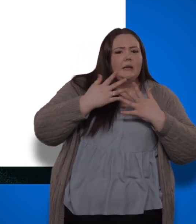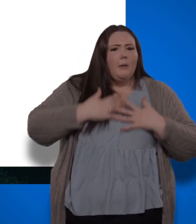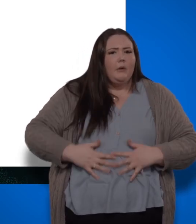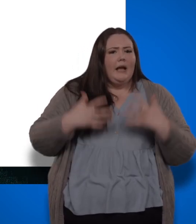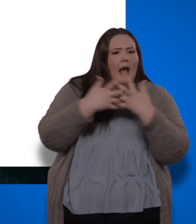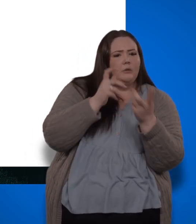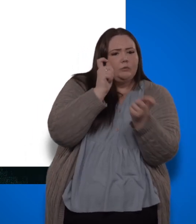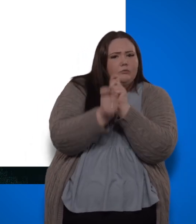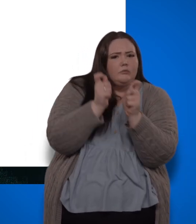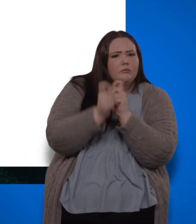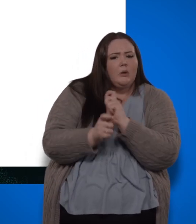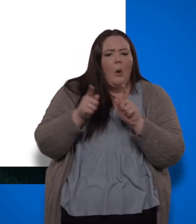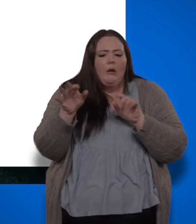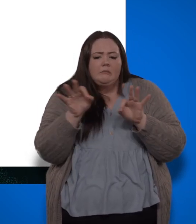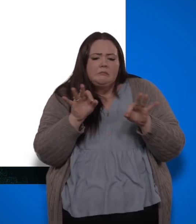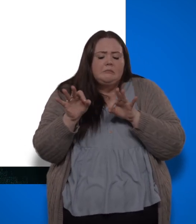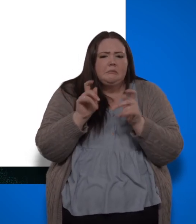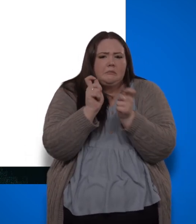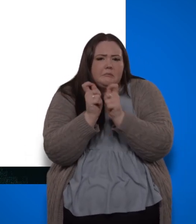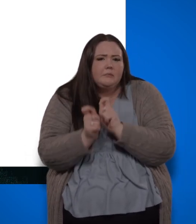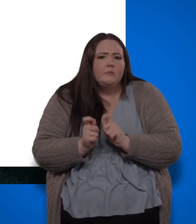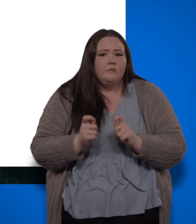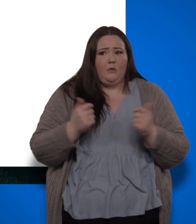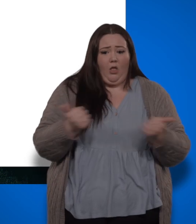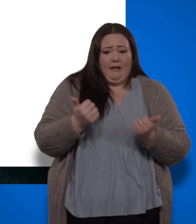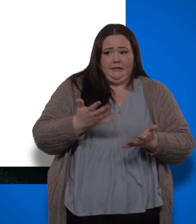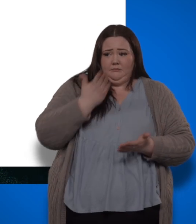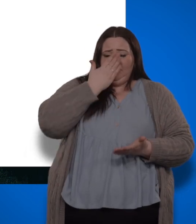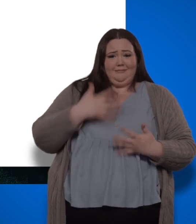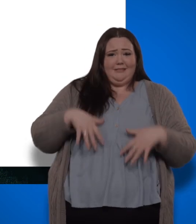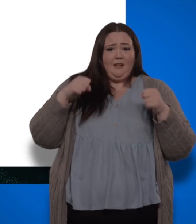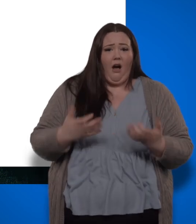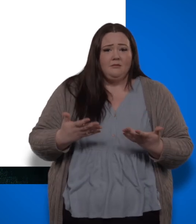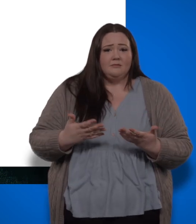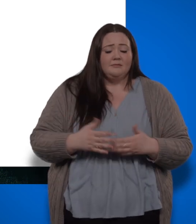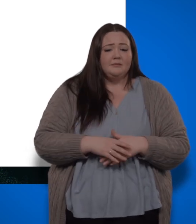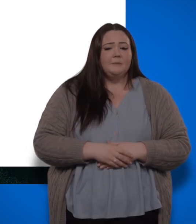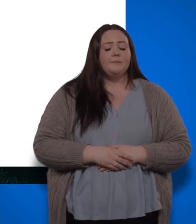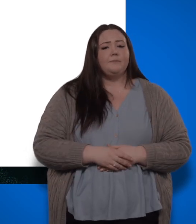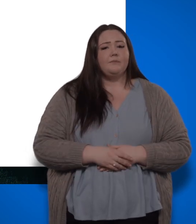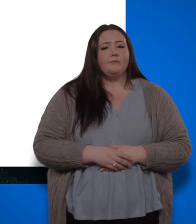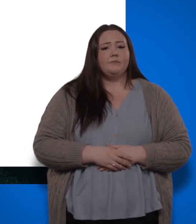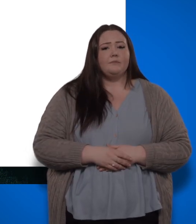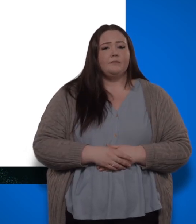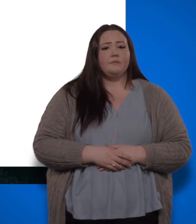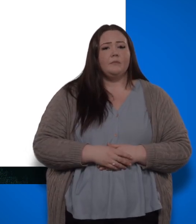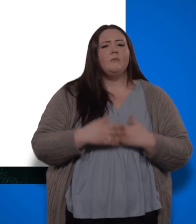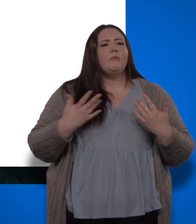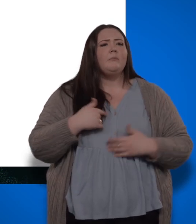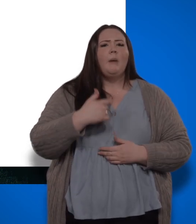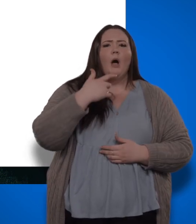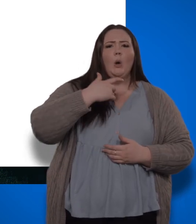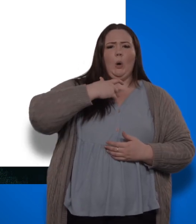bodies. They're already here. And what's driving human enhancement today is not primarily some kind